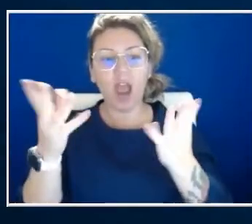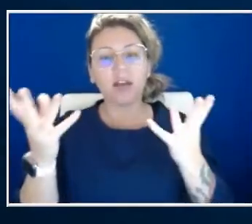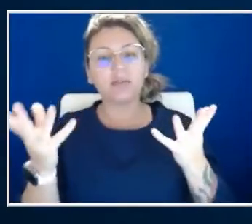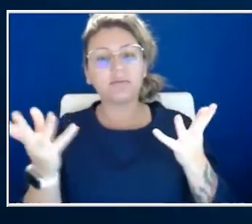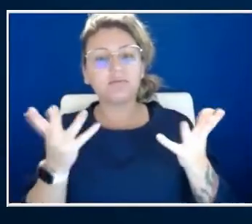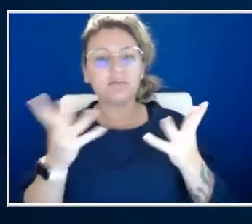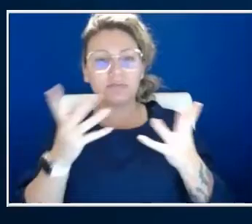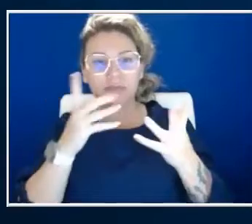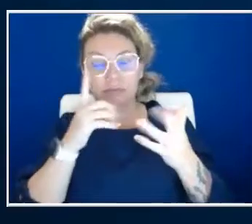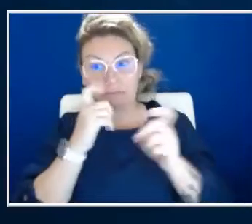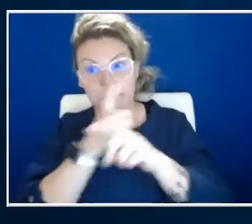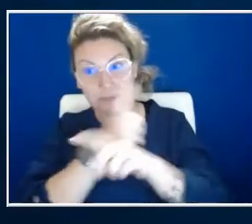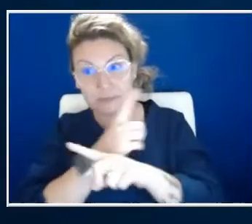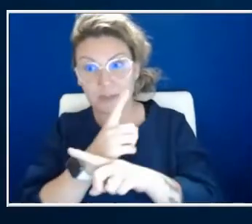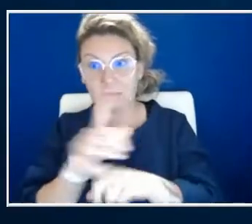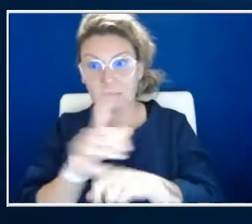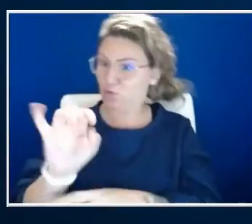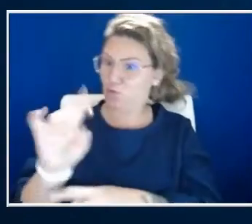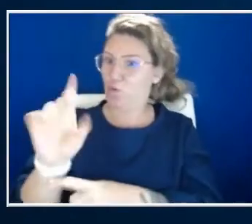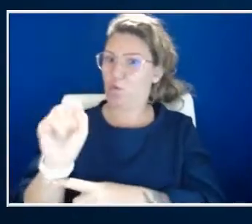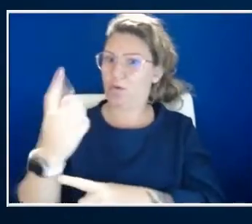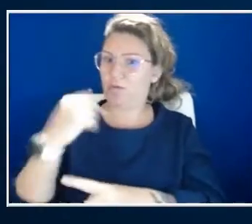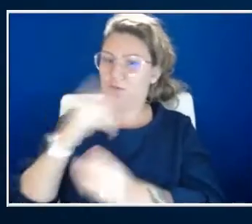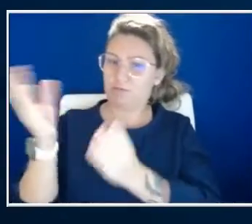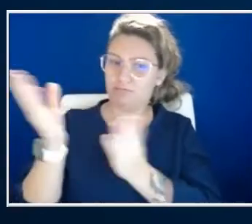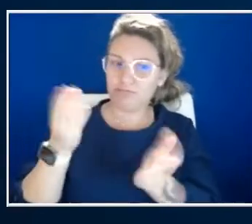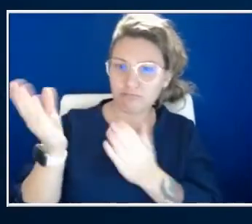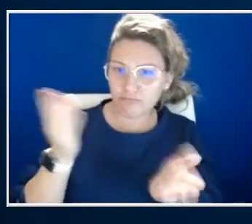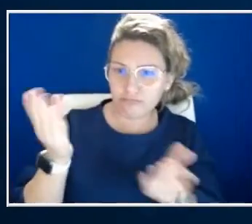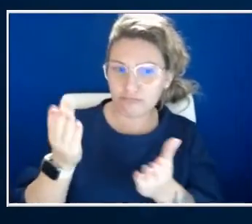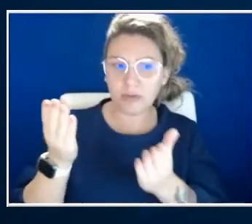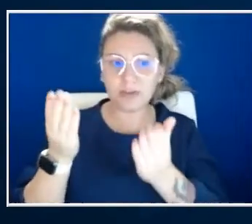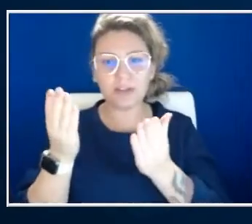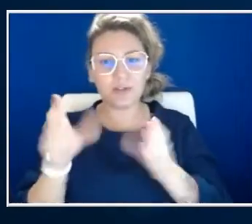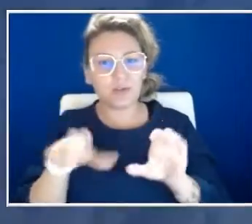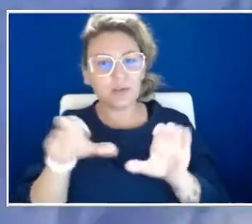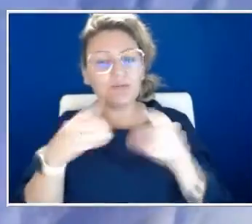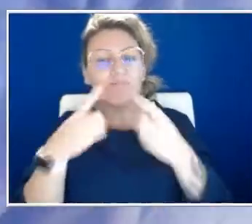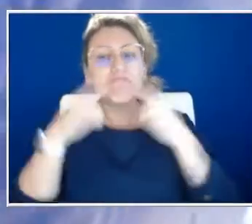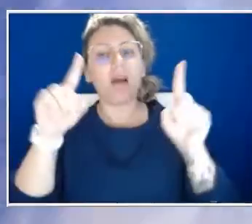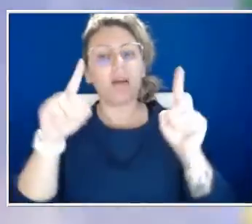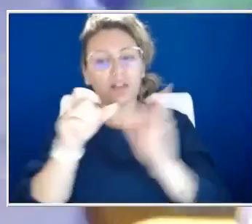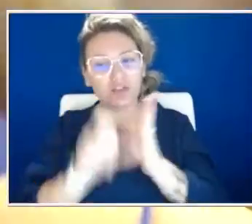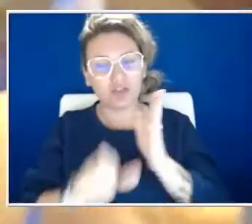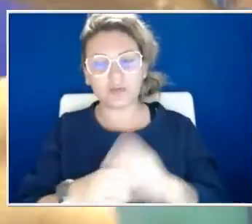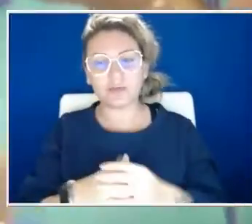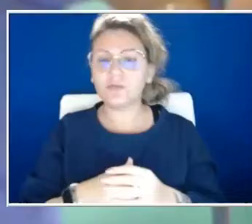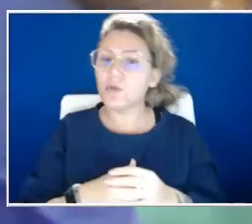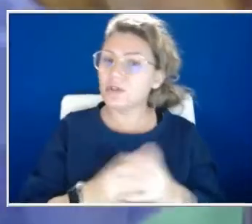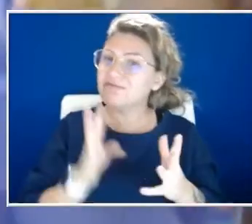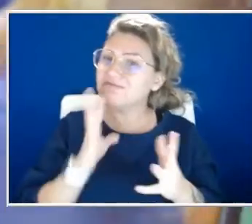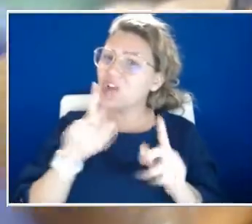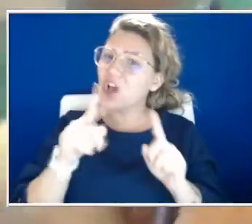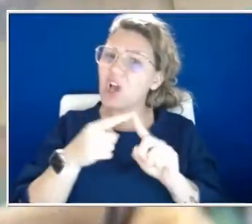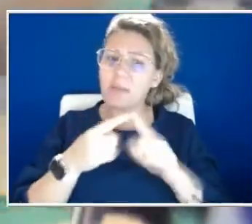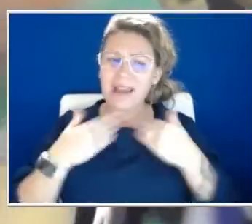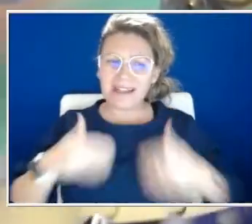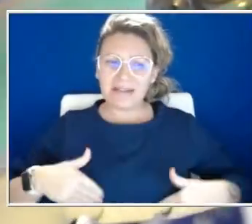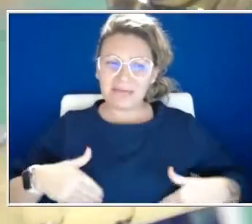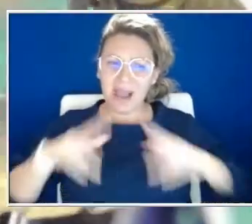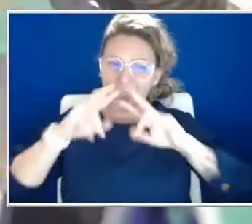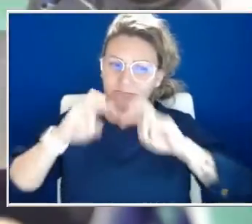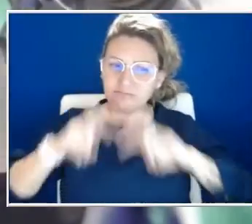complicated instrumentation we were allowed to take out there so that we could complete the surgery safely. Well, talk about the anatomy. What was the same? What was